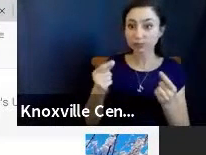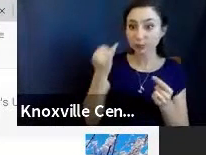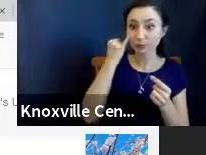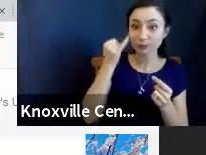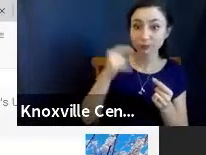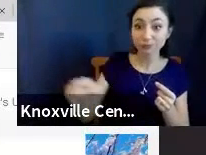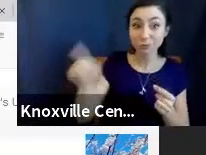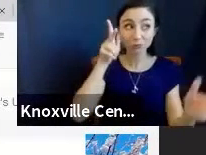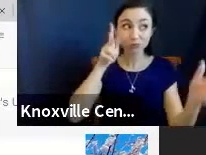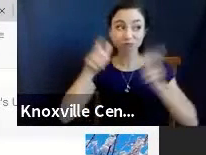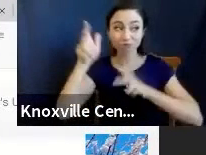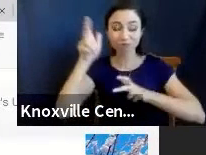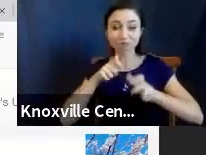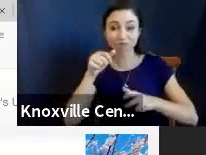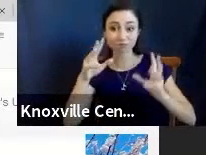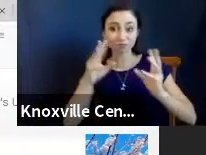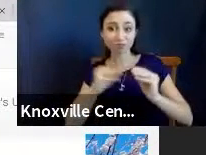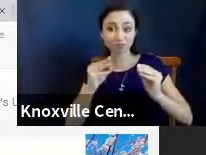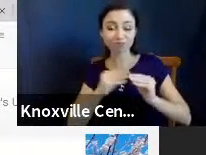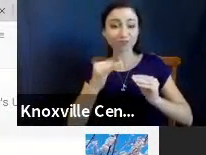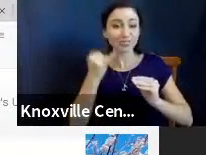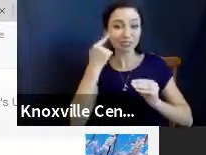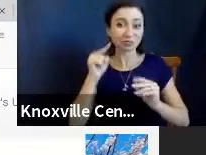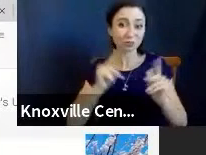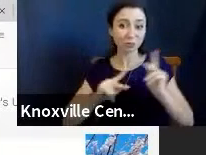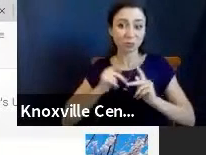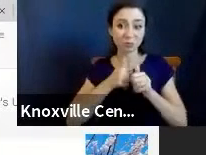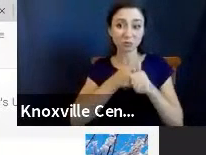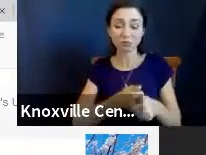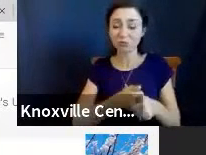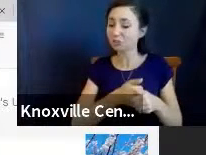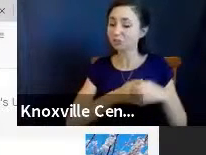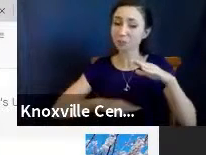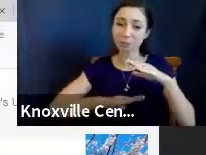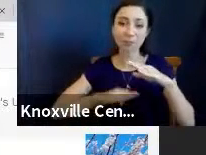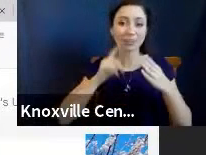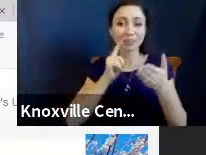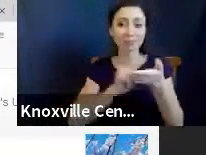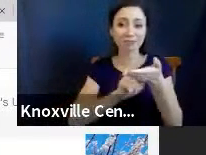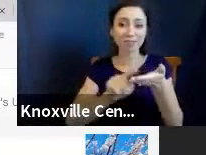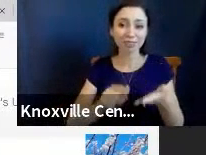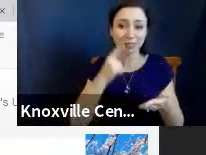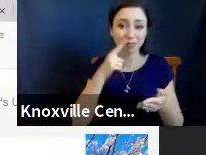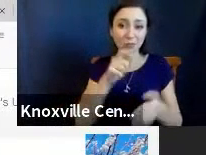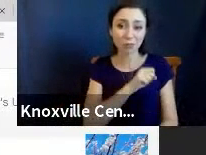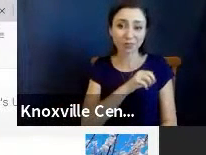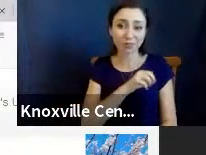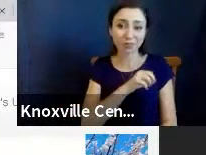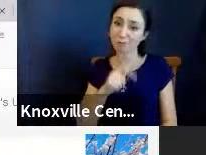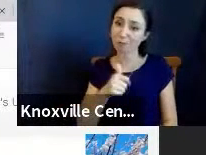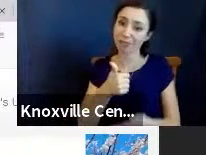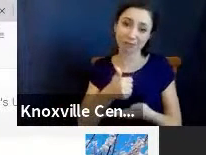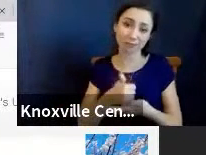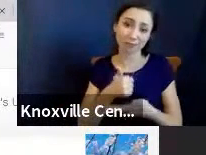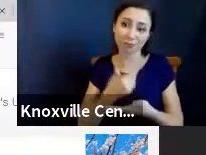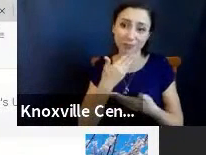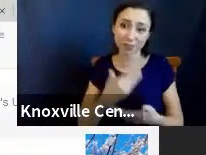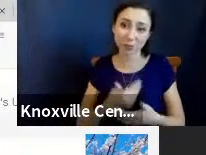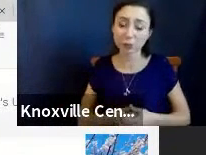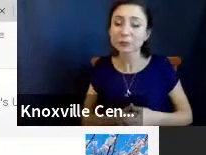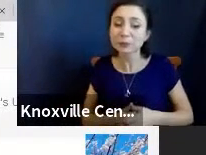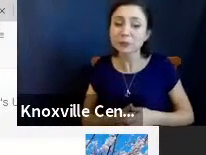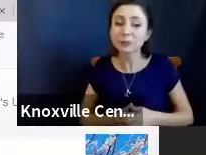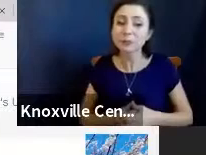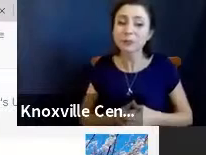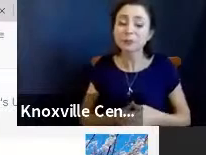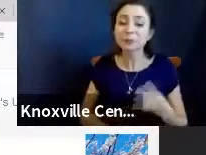help people cooperate with just the basic investigations of our staff would be helpful. Our fourth